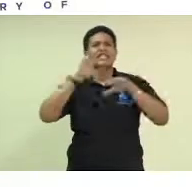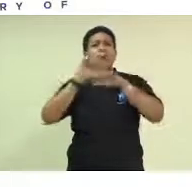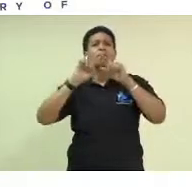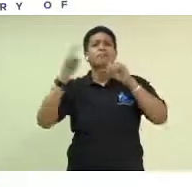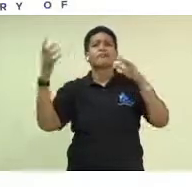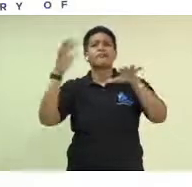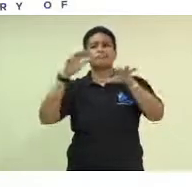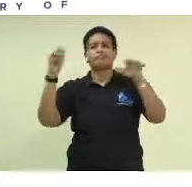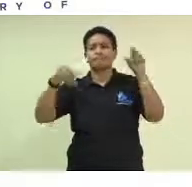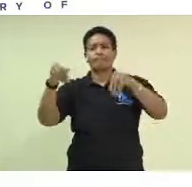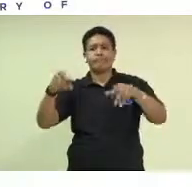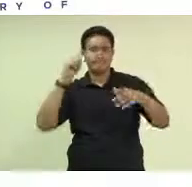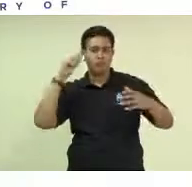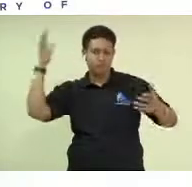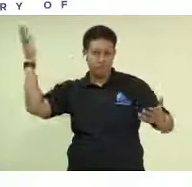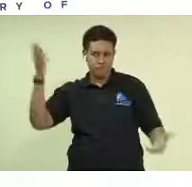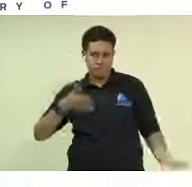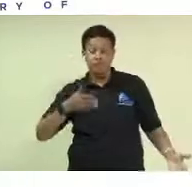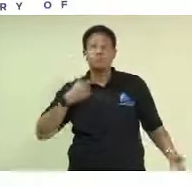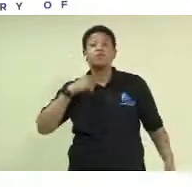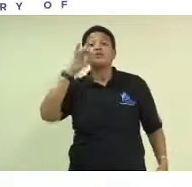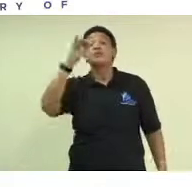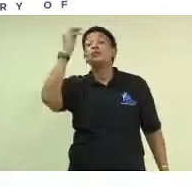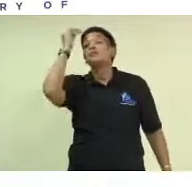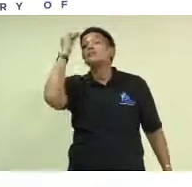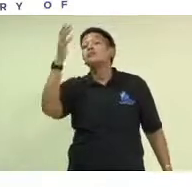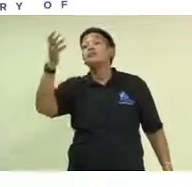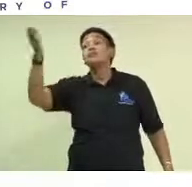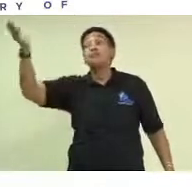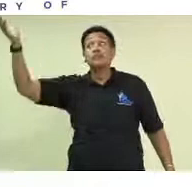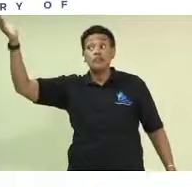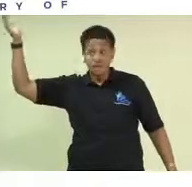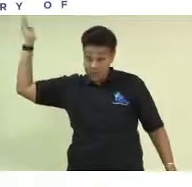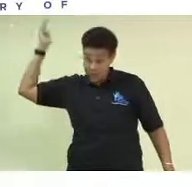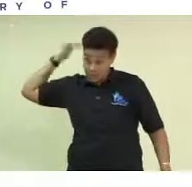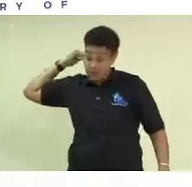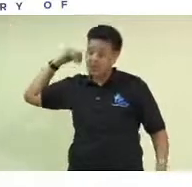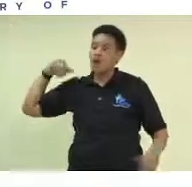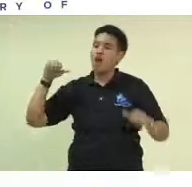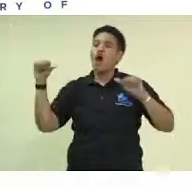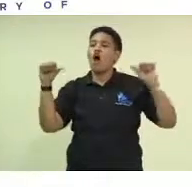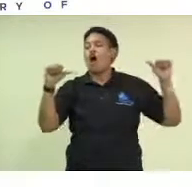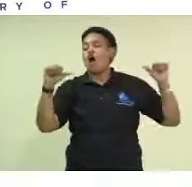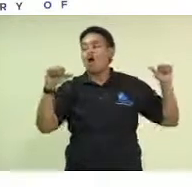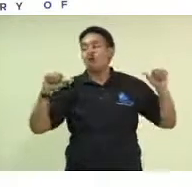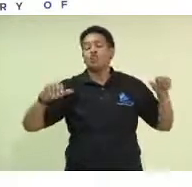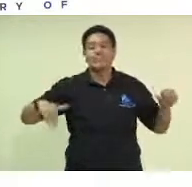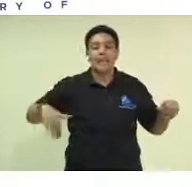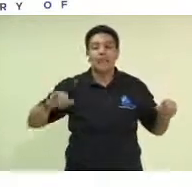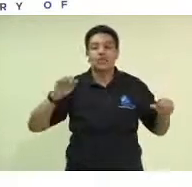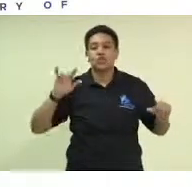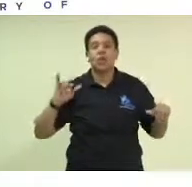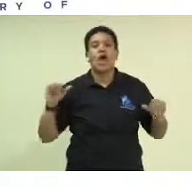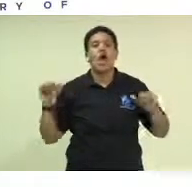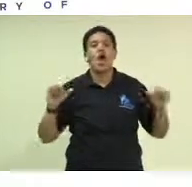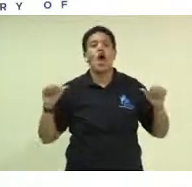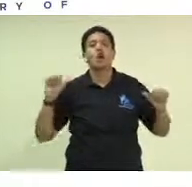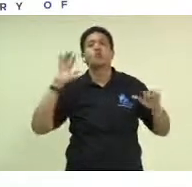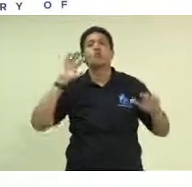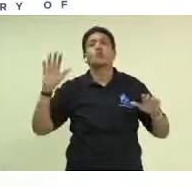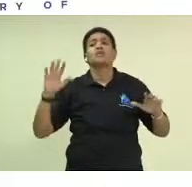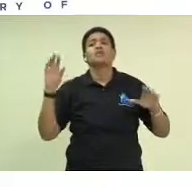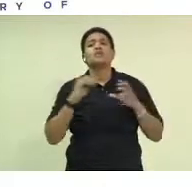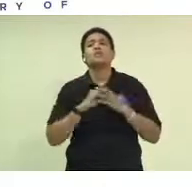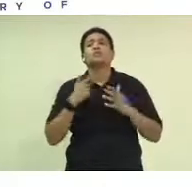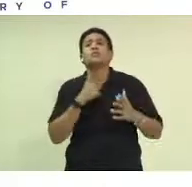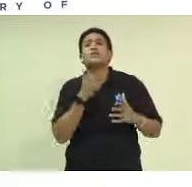say months ago that August, late July, August, would have been when